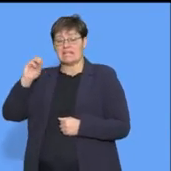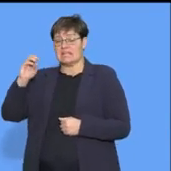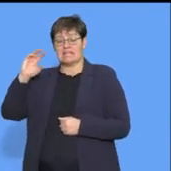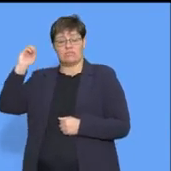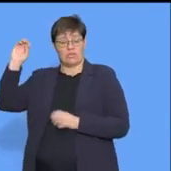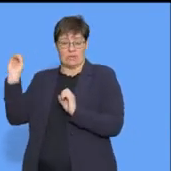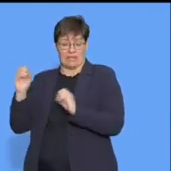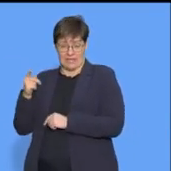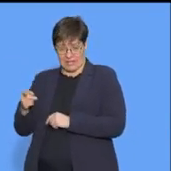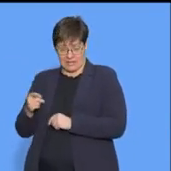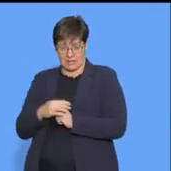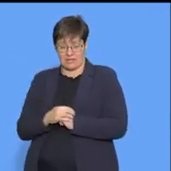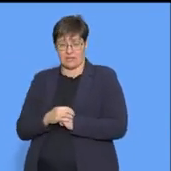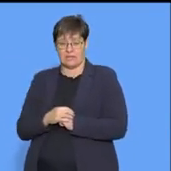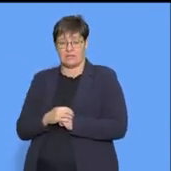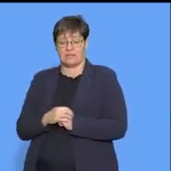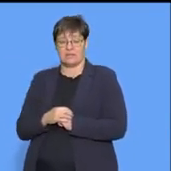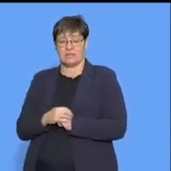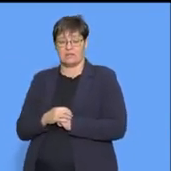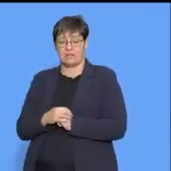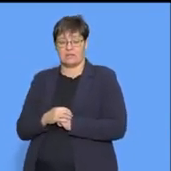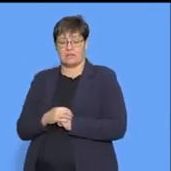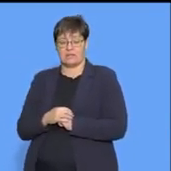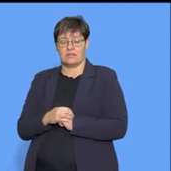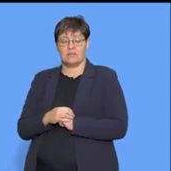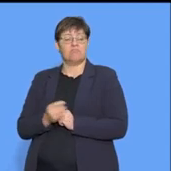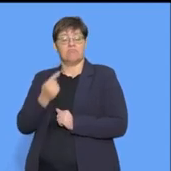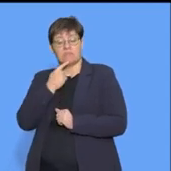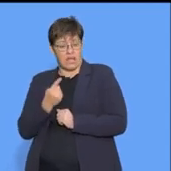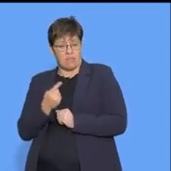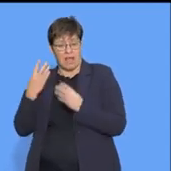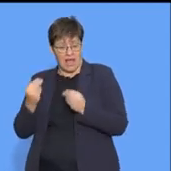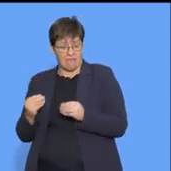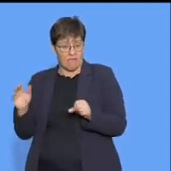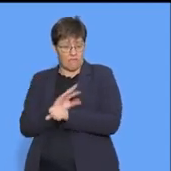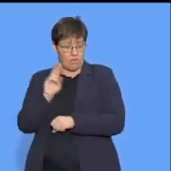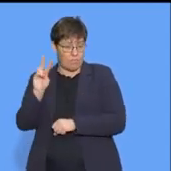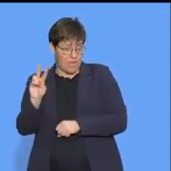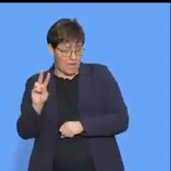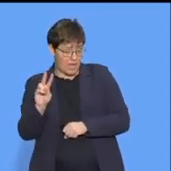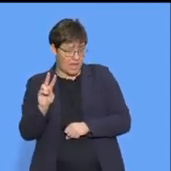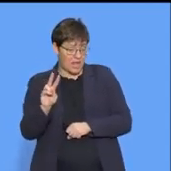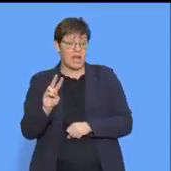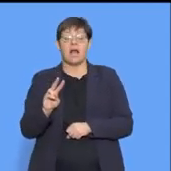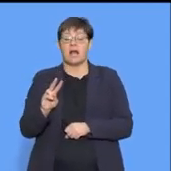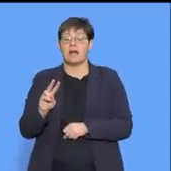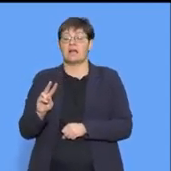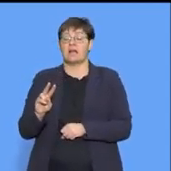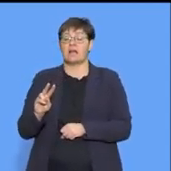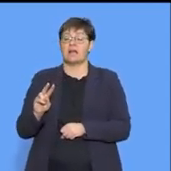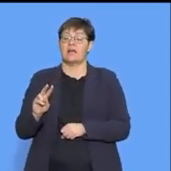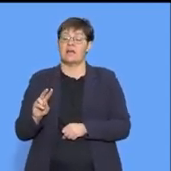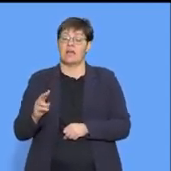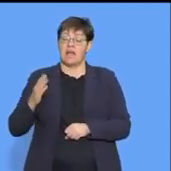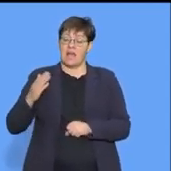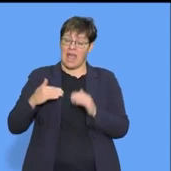case where if it's not a right angle triangle, we come to, we've got to then ask ourselves, do we have one full pair? That